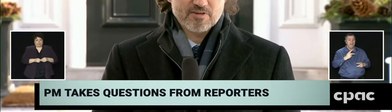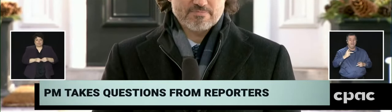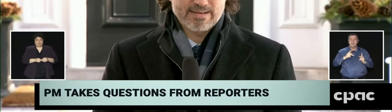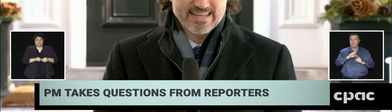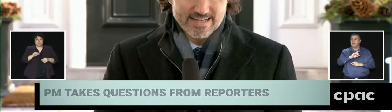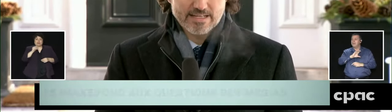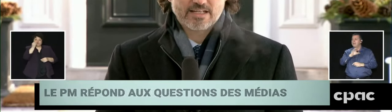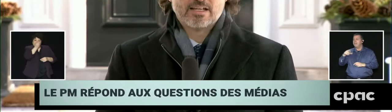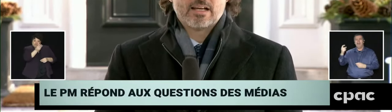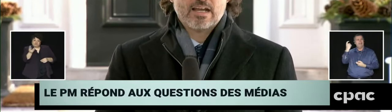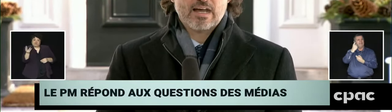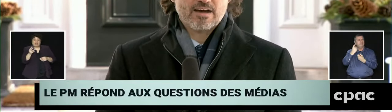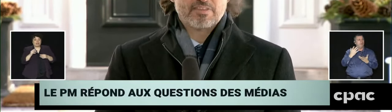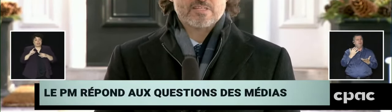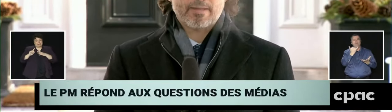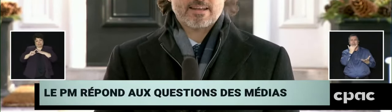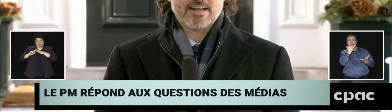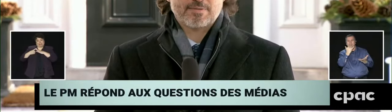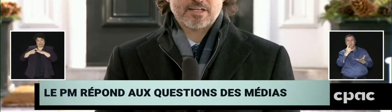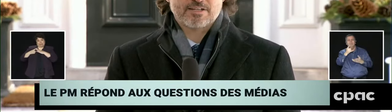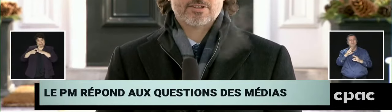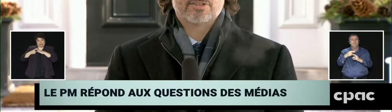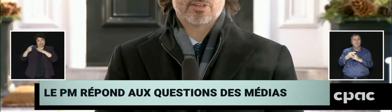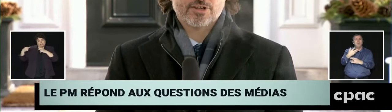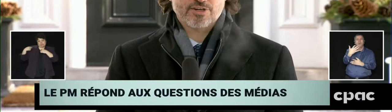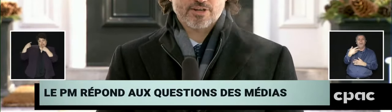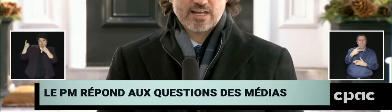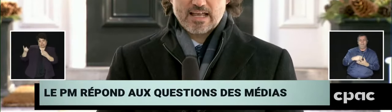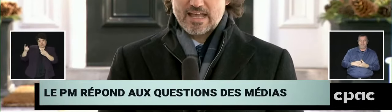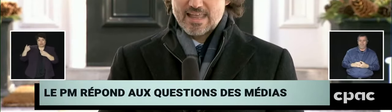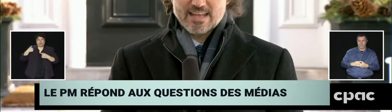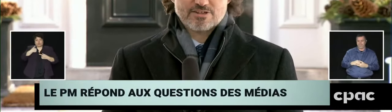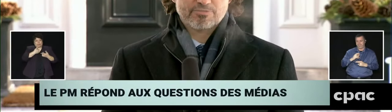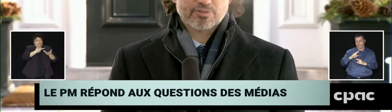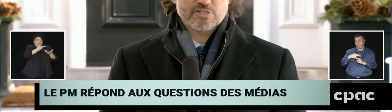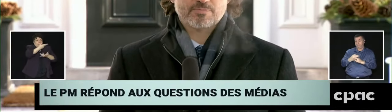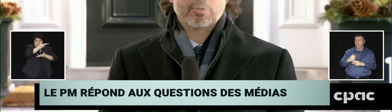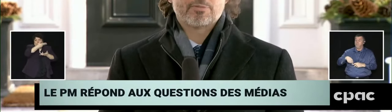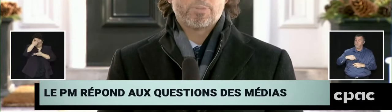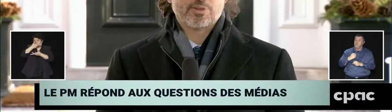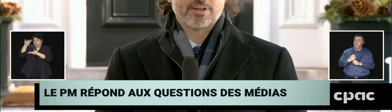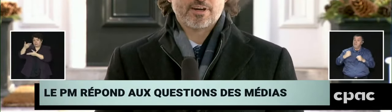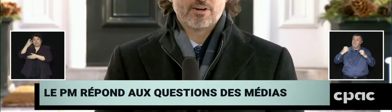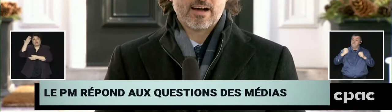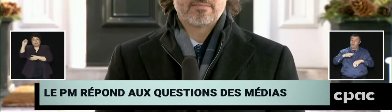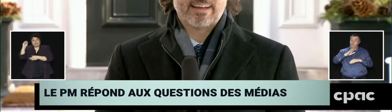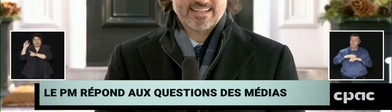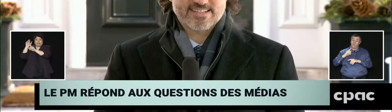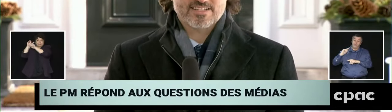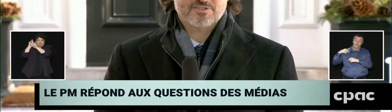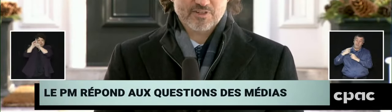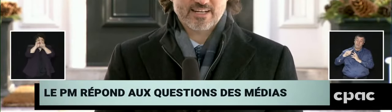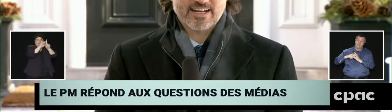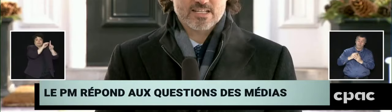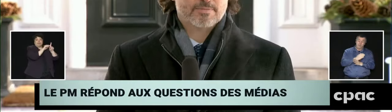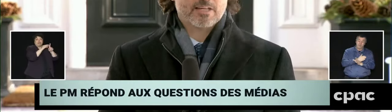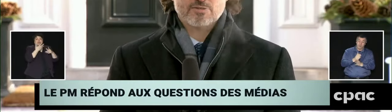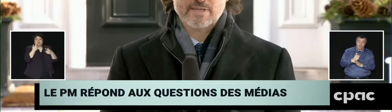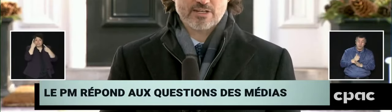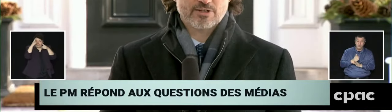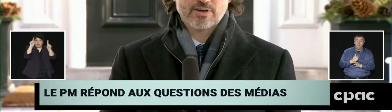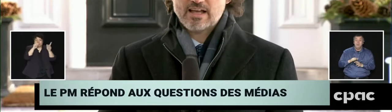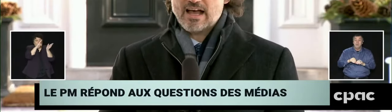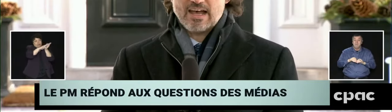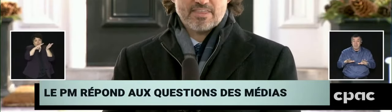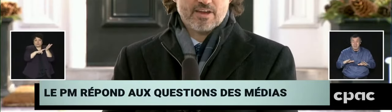the very beginning of this pandemic to secure a diverse portfolio of vaccines for Canadians because